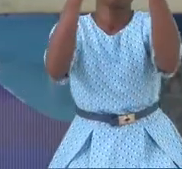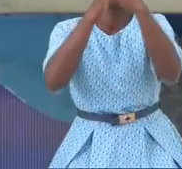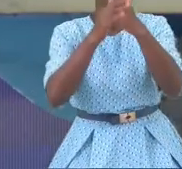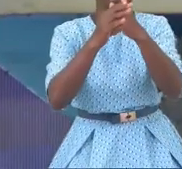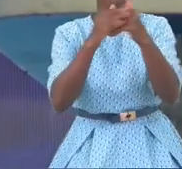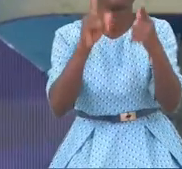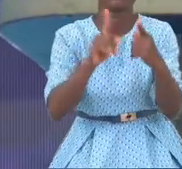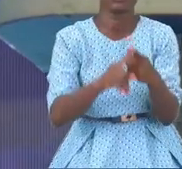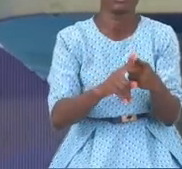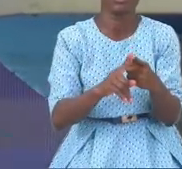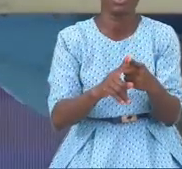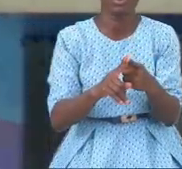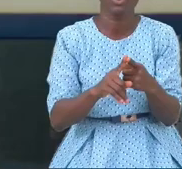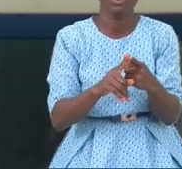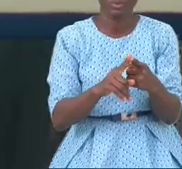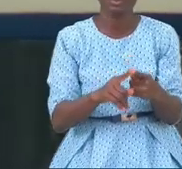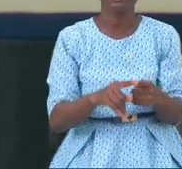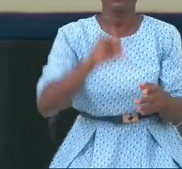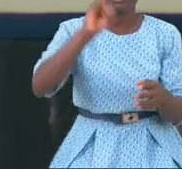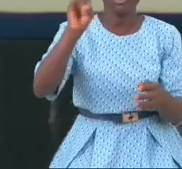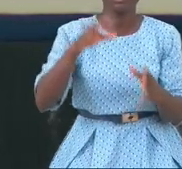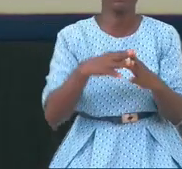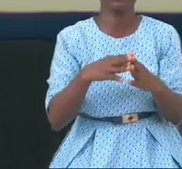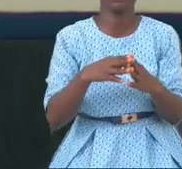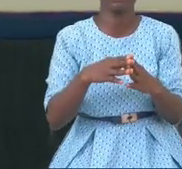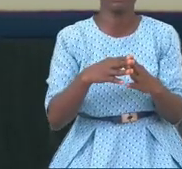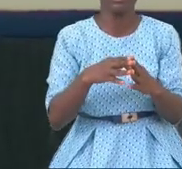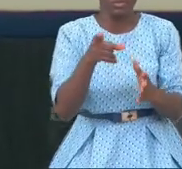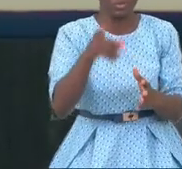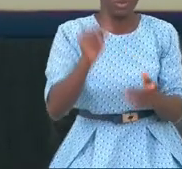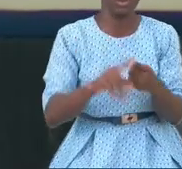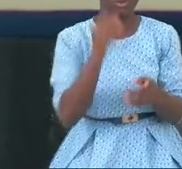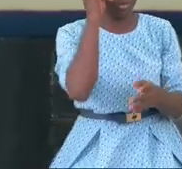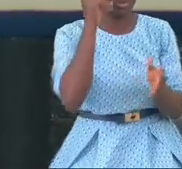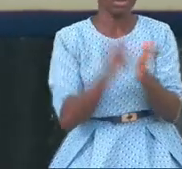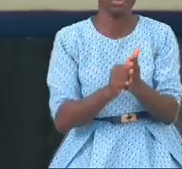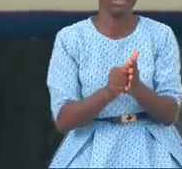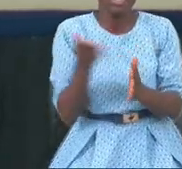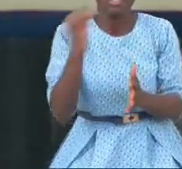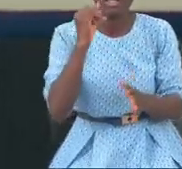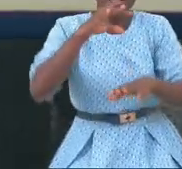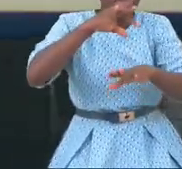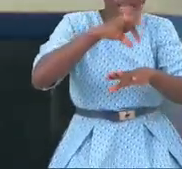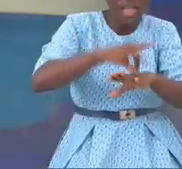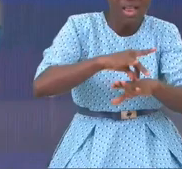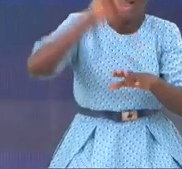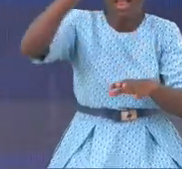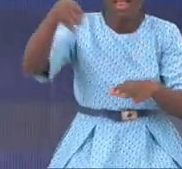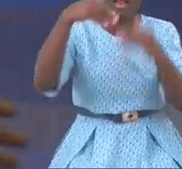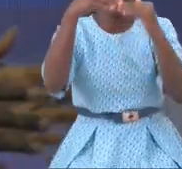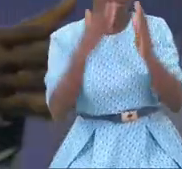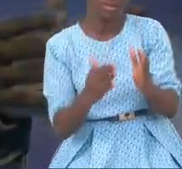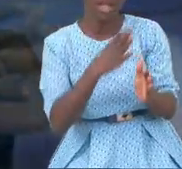Jerusalem, there's heavenly Jerusalem. And he said, I came from heaven and I go back to my Father. And the